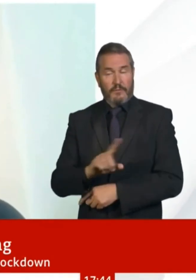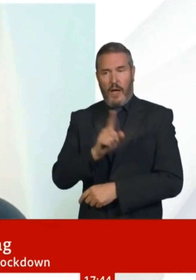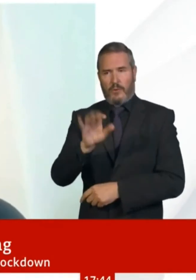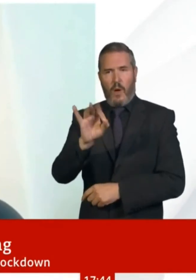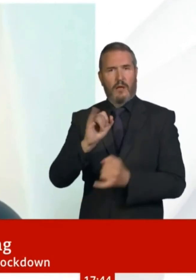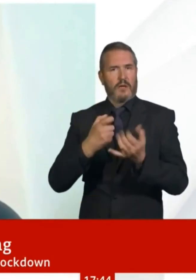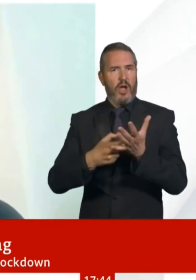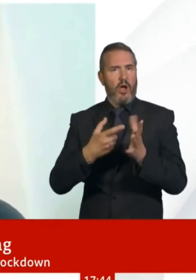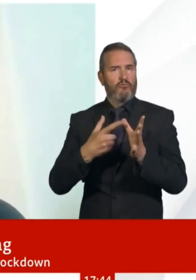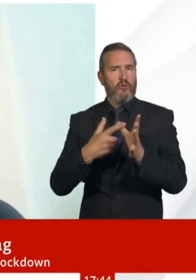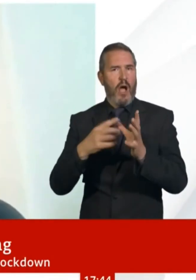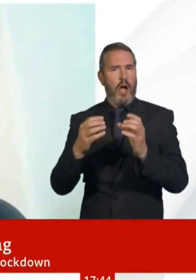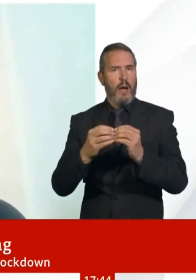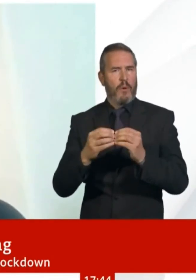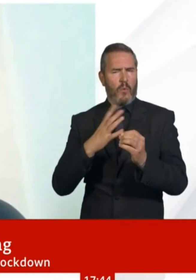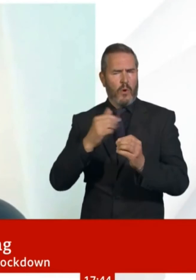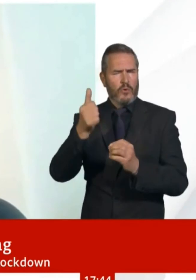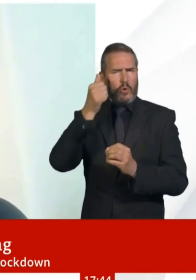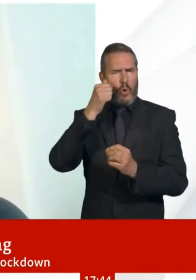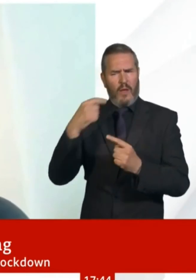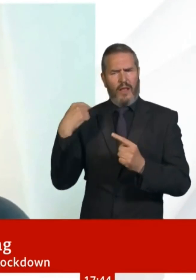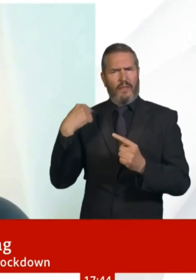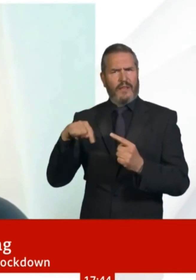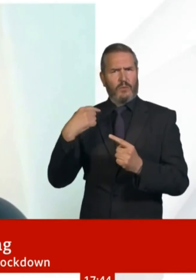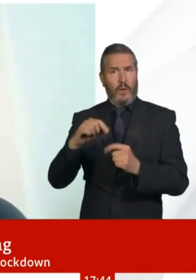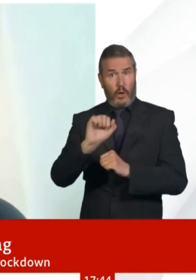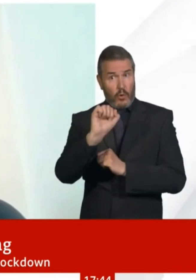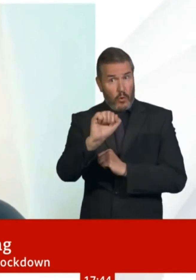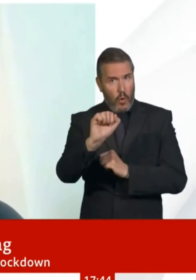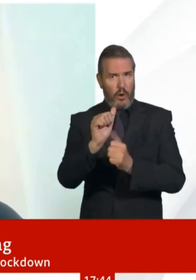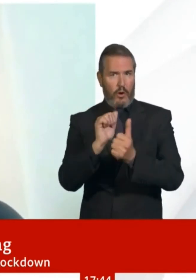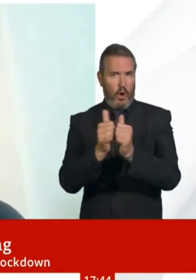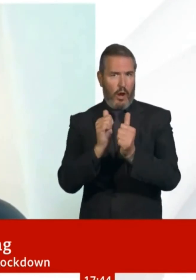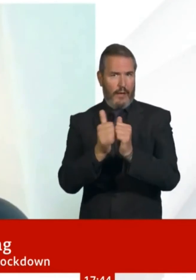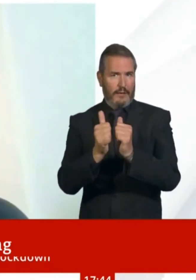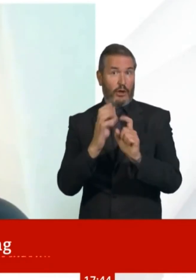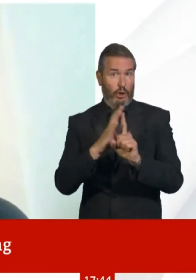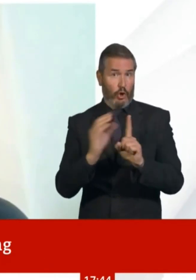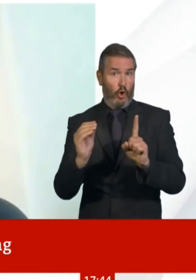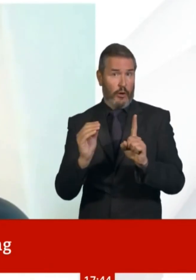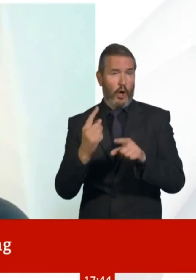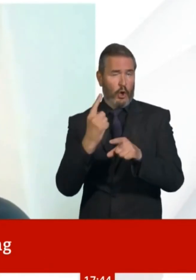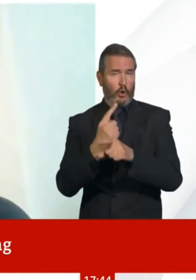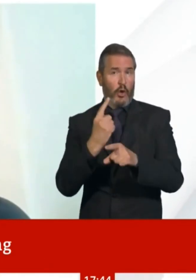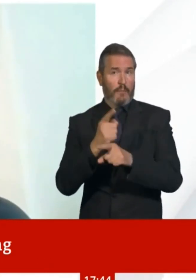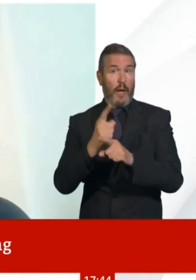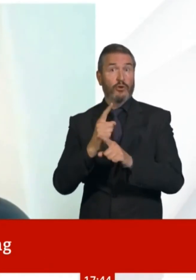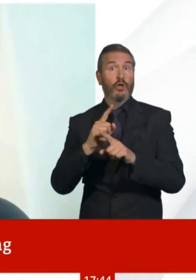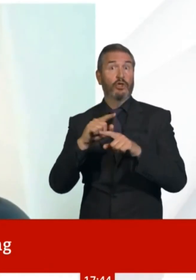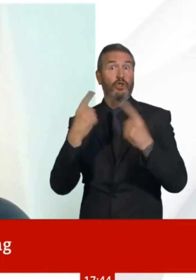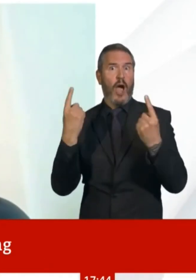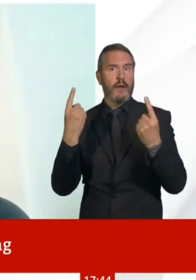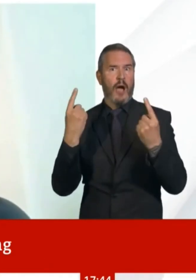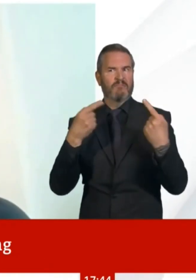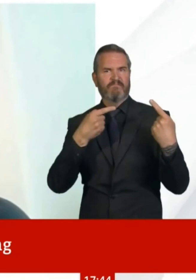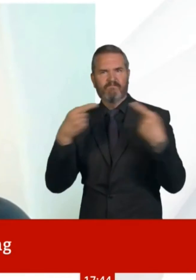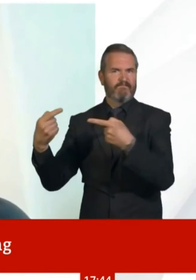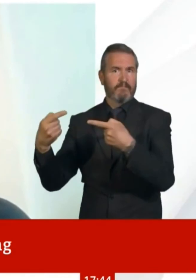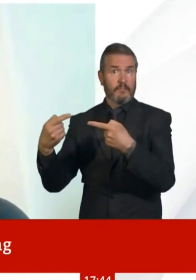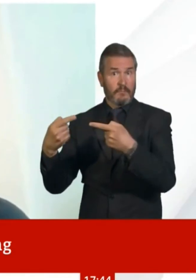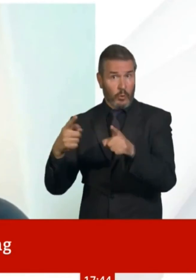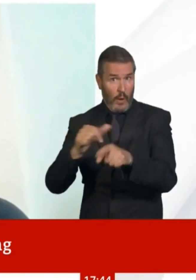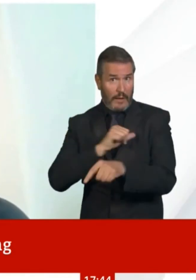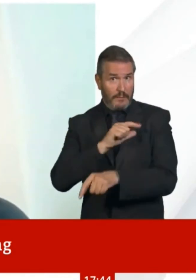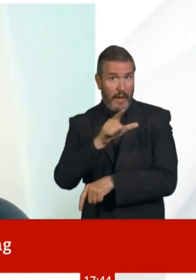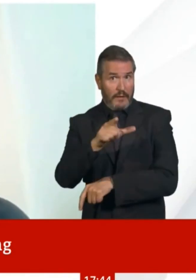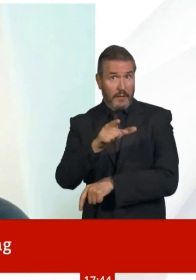State, there's been a lot of talk this week from your colleagues in the Tory party about a reckoning with China. Do you think it will be business as